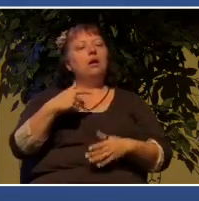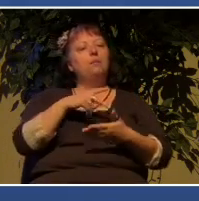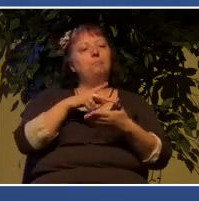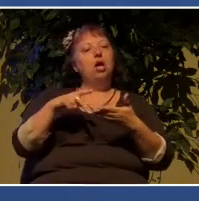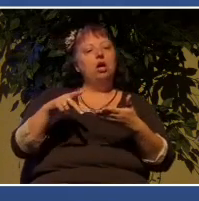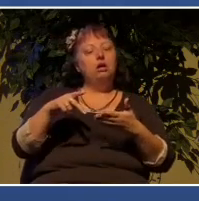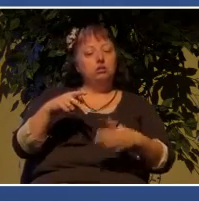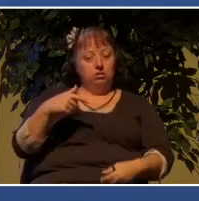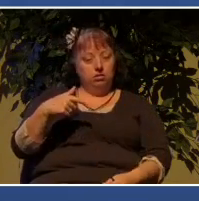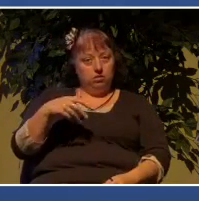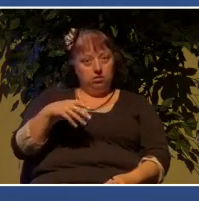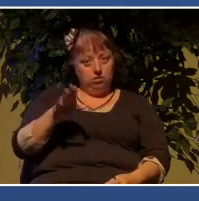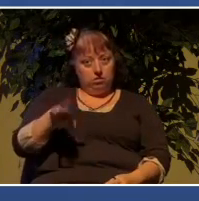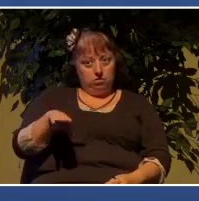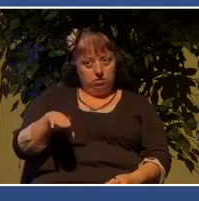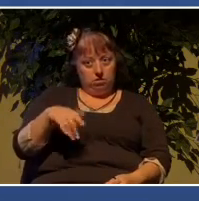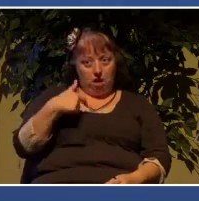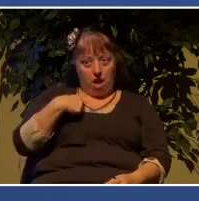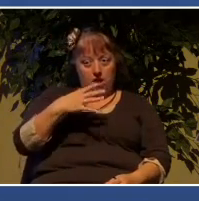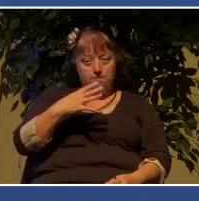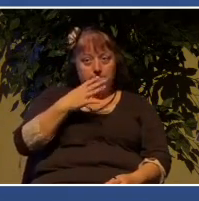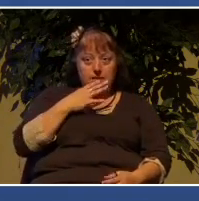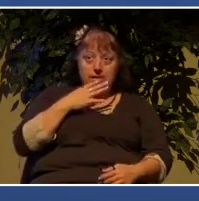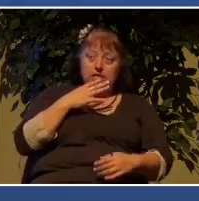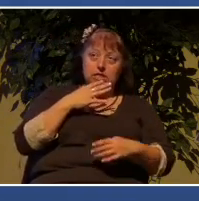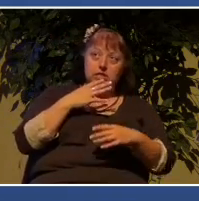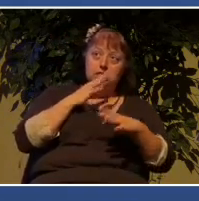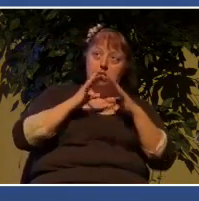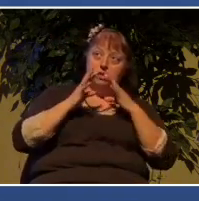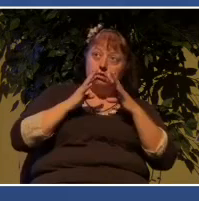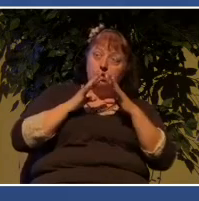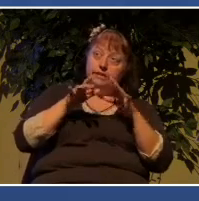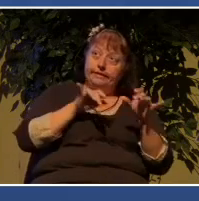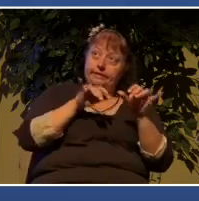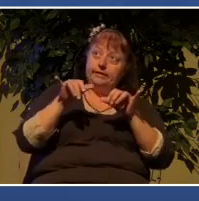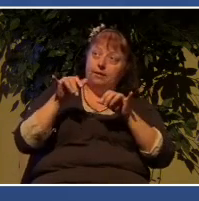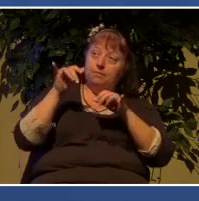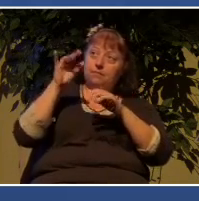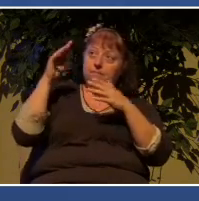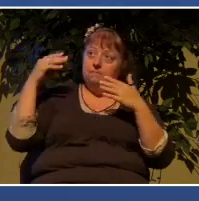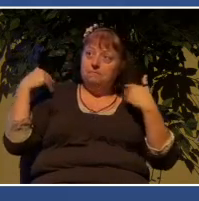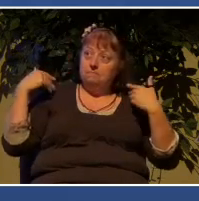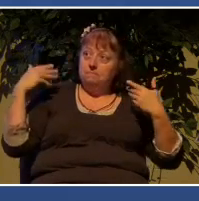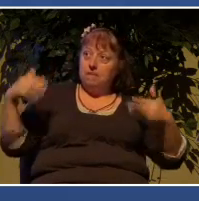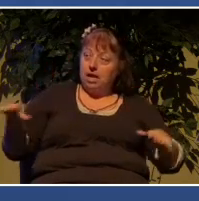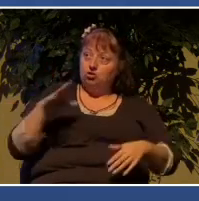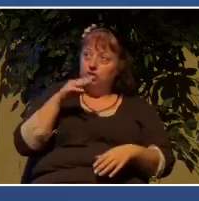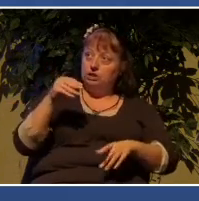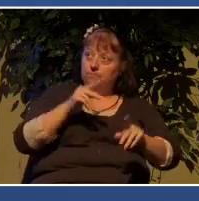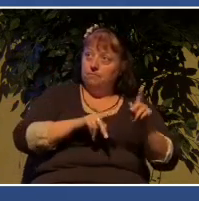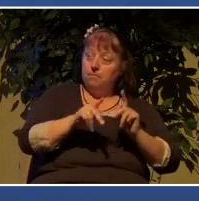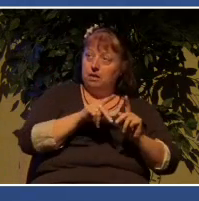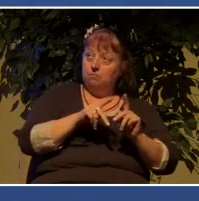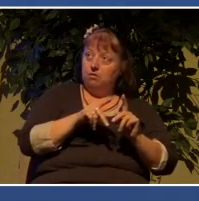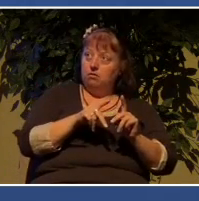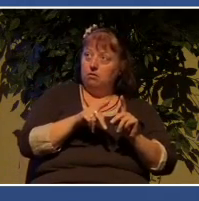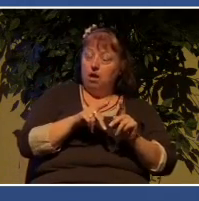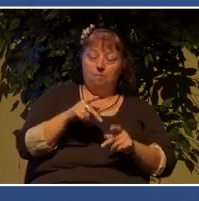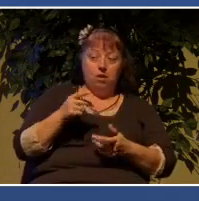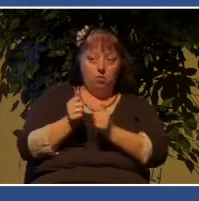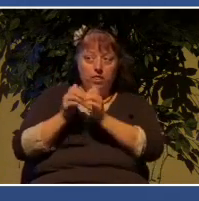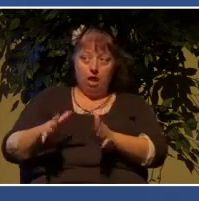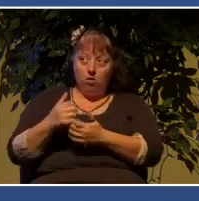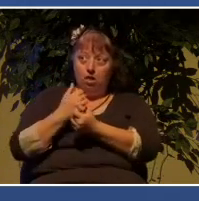angels and have not love, I'm a noisy gong and a clanging cymbal. So what's Paul